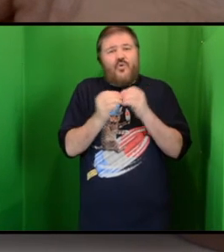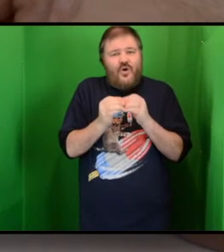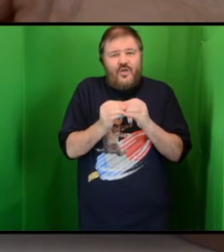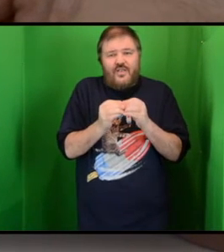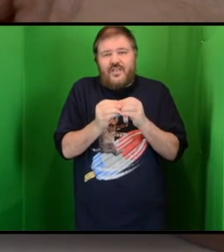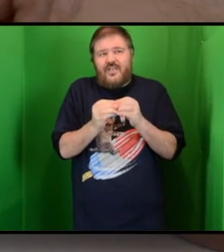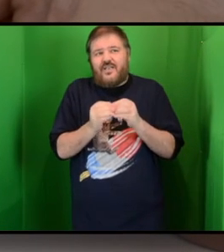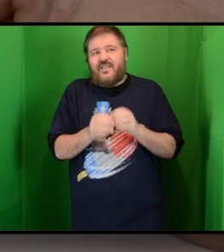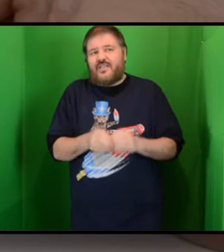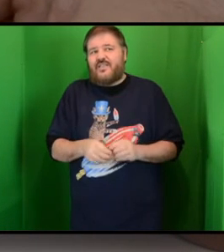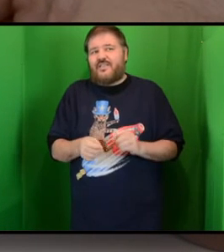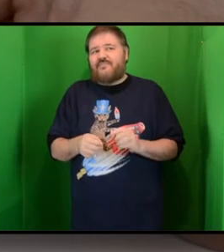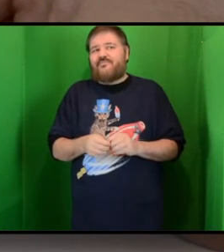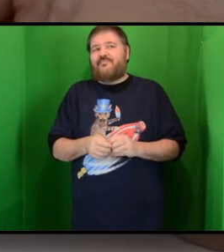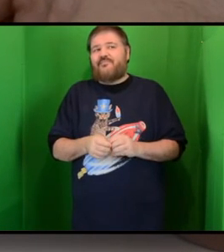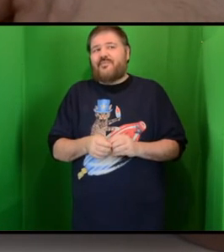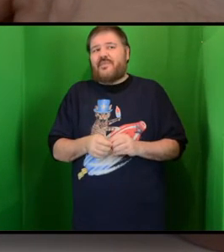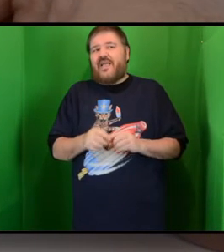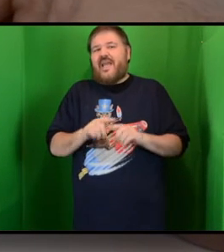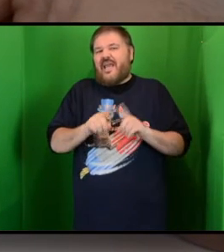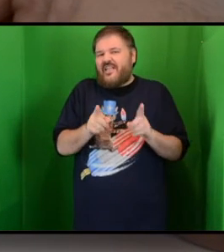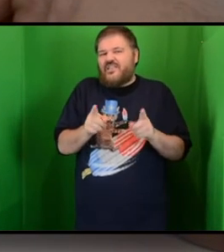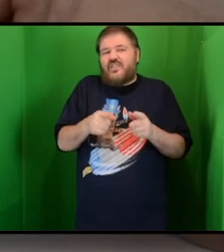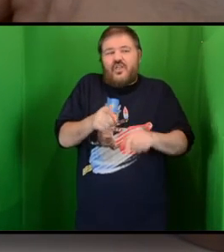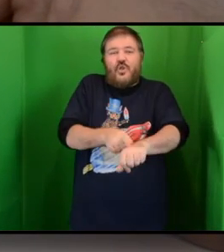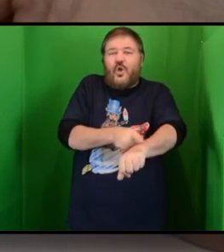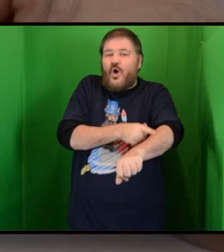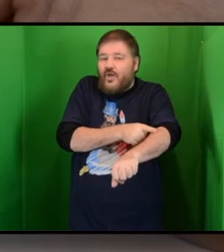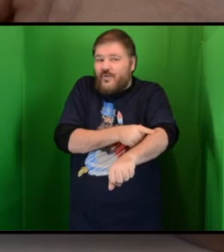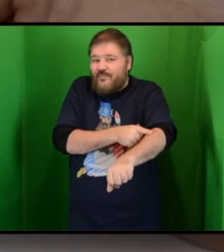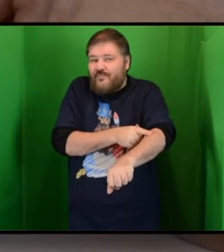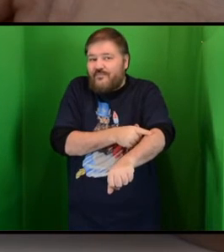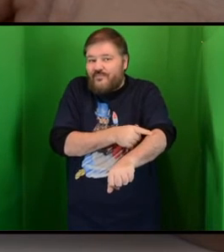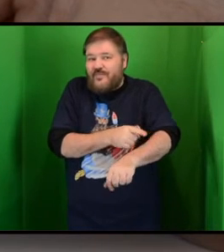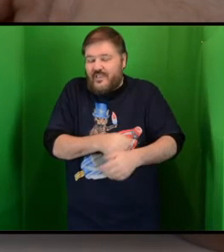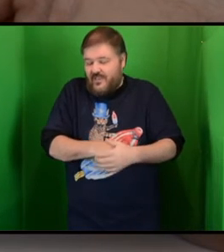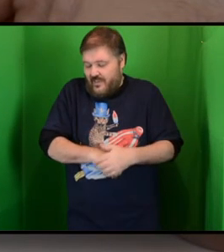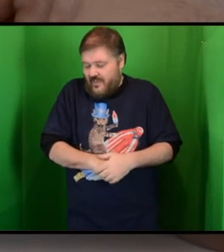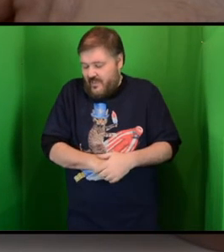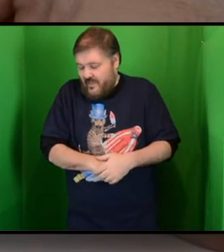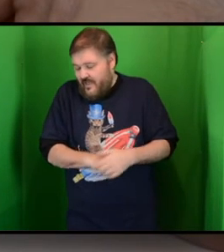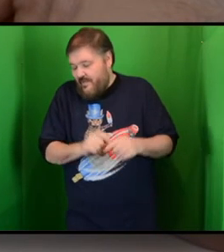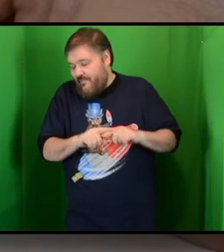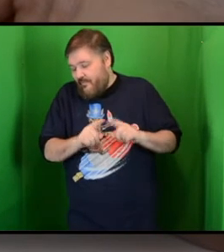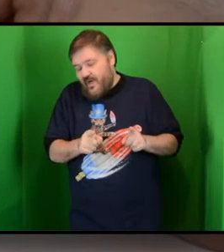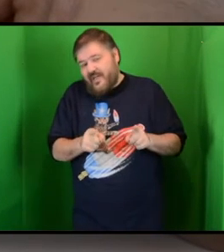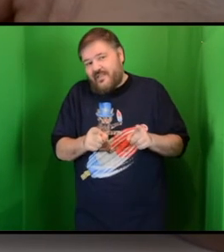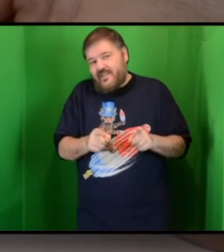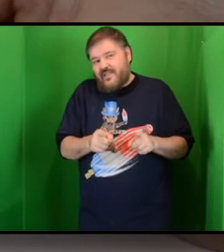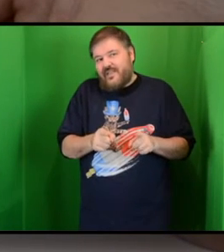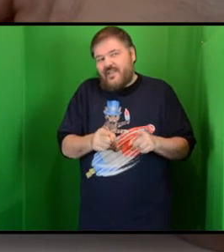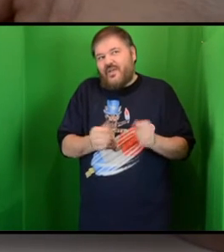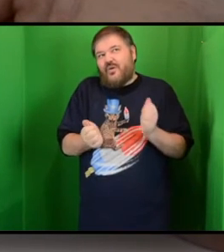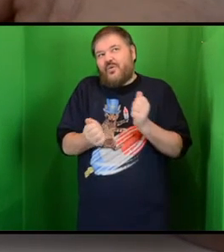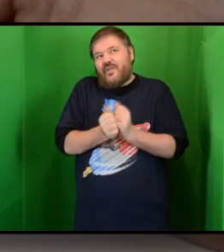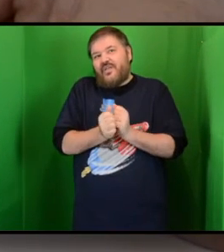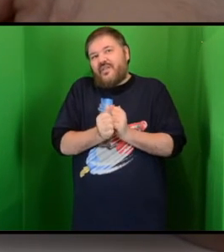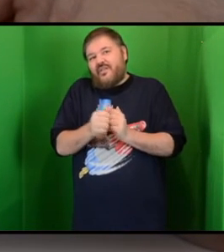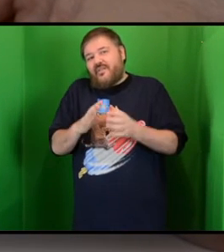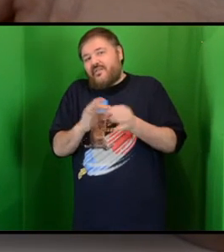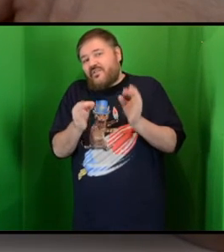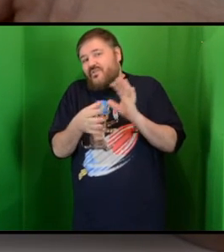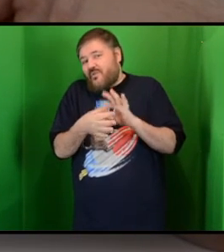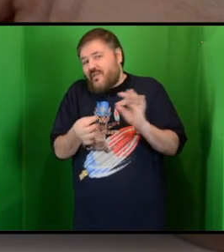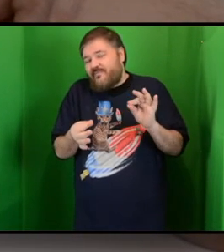wrong. There might be more of a storyline there that I've missed. But what I've gathered and what I've seen from my own